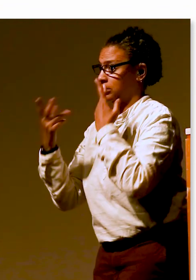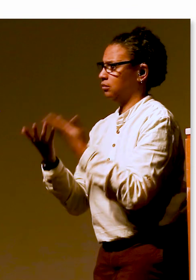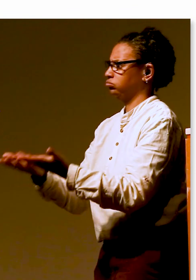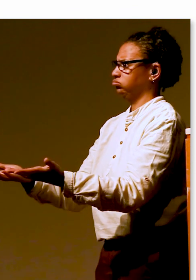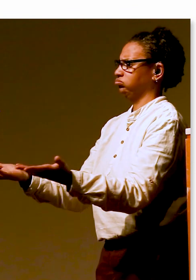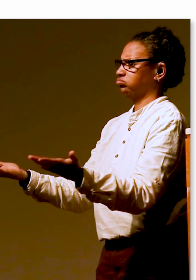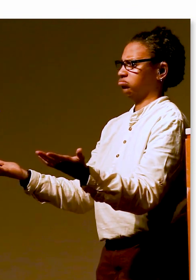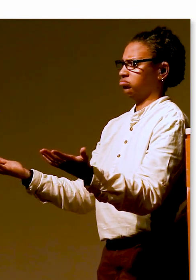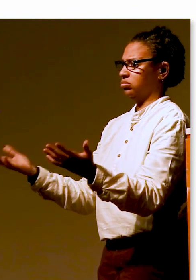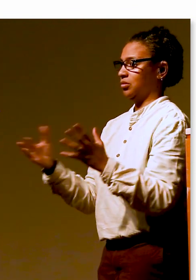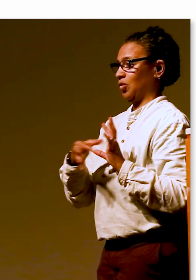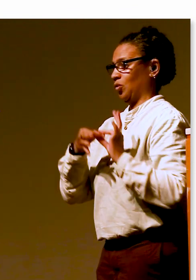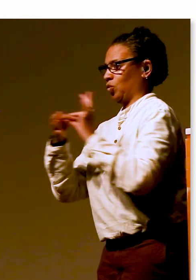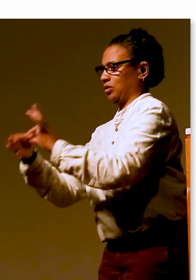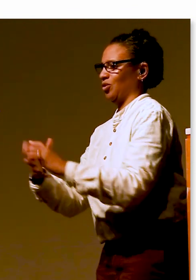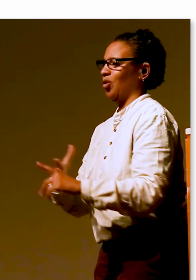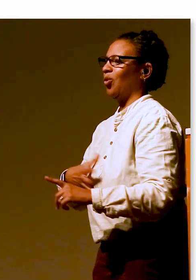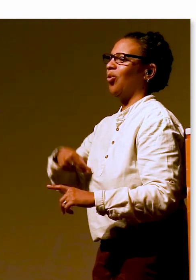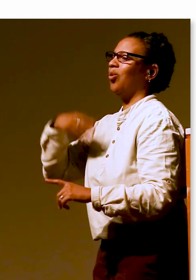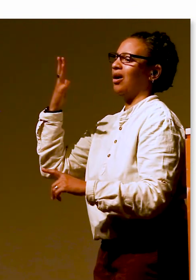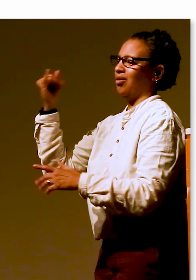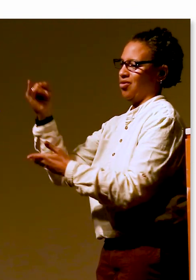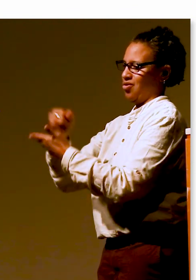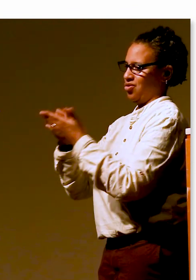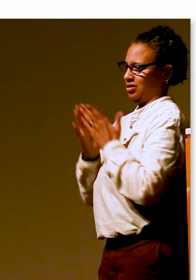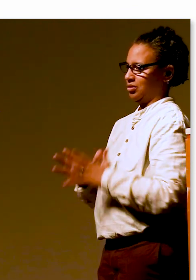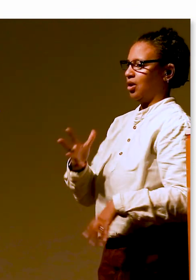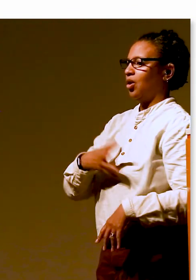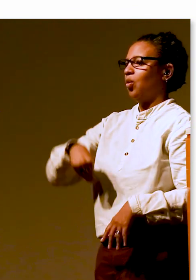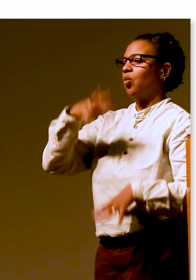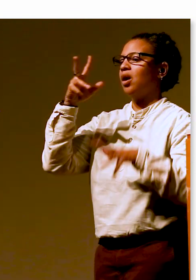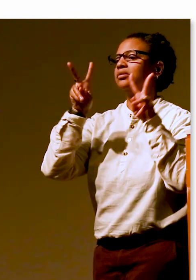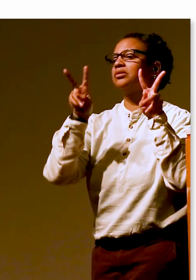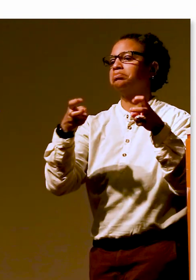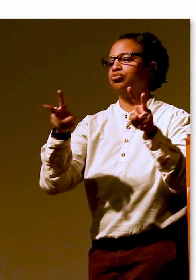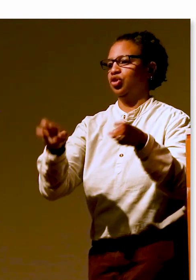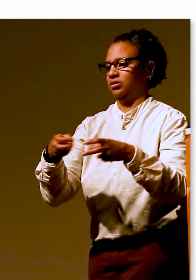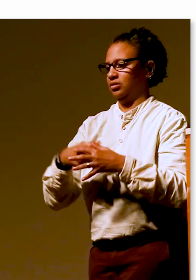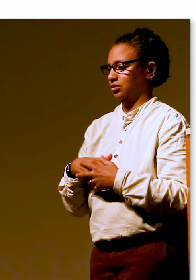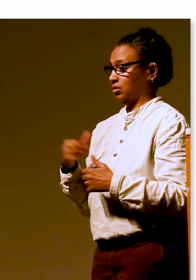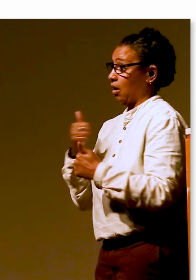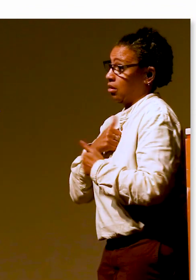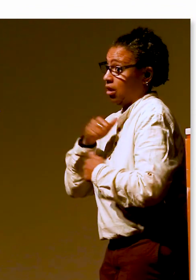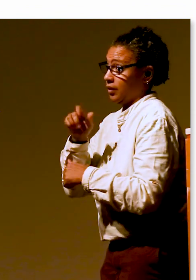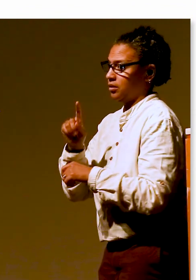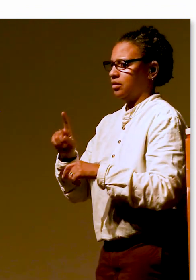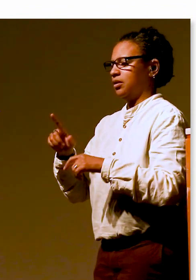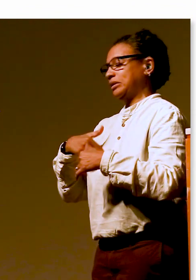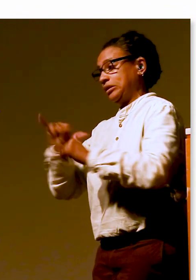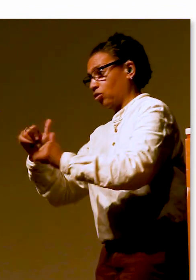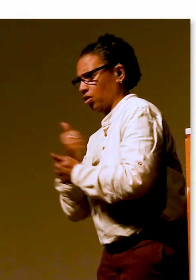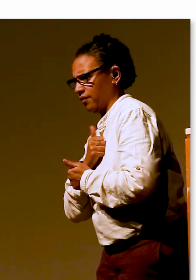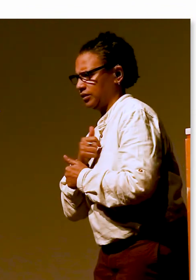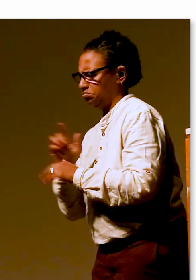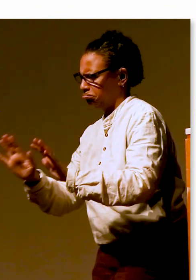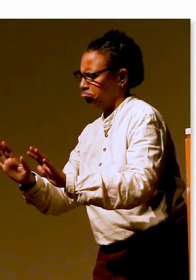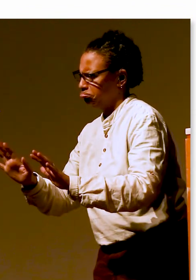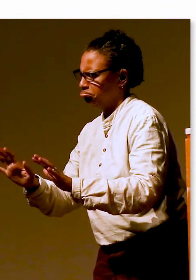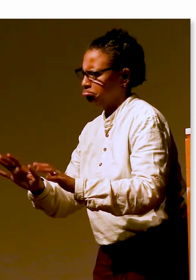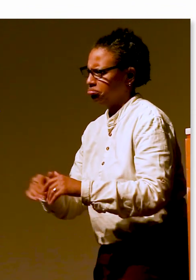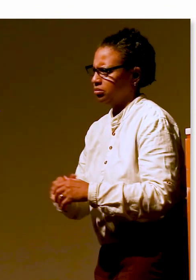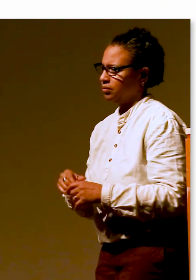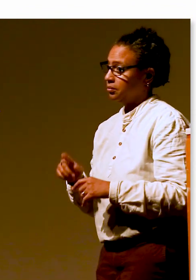had to do with white artists and white subjects. I loved it. I still love it. It makes me